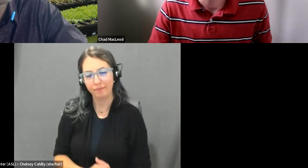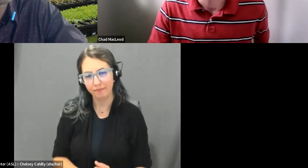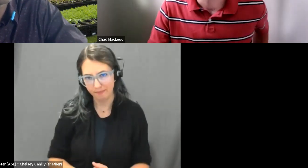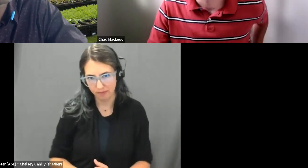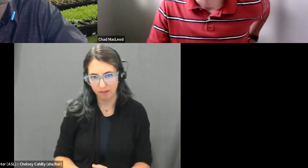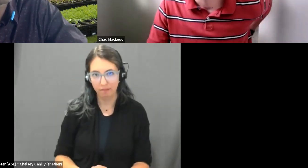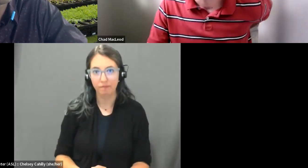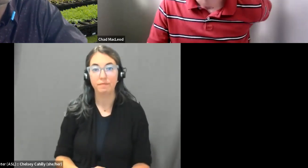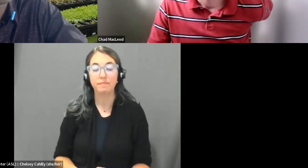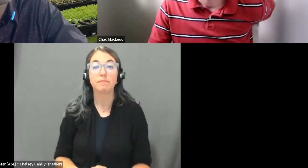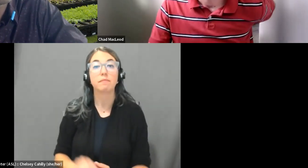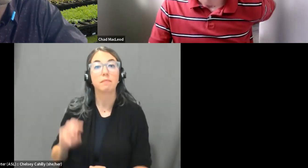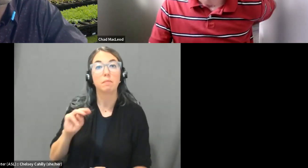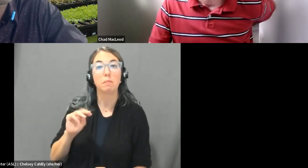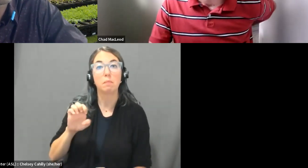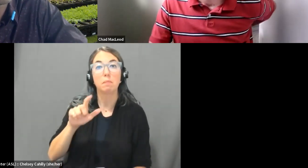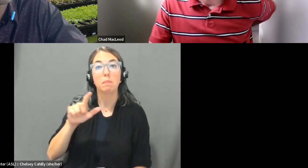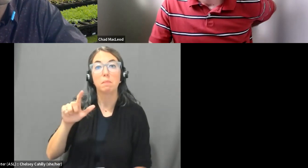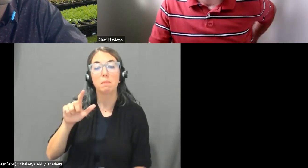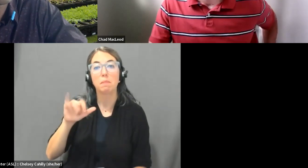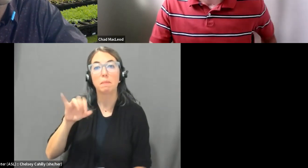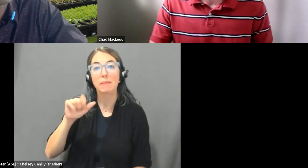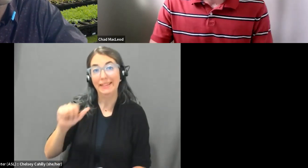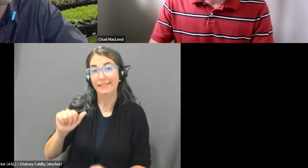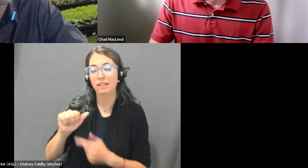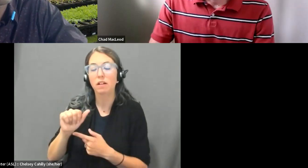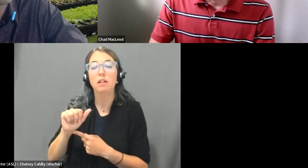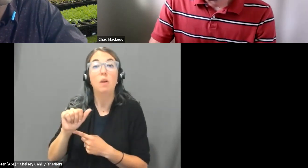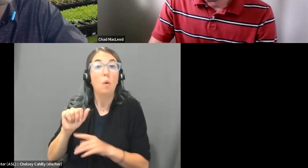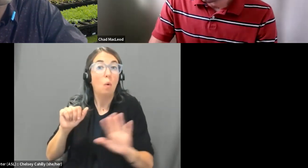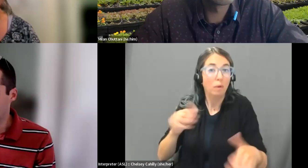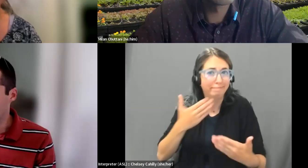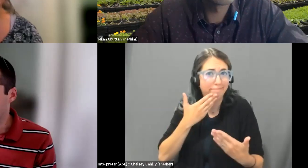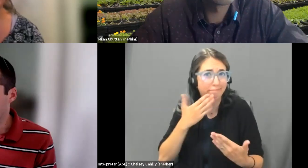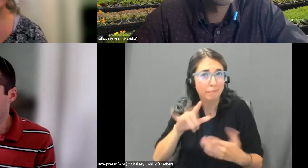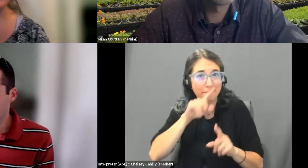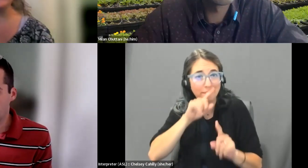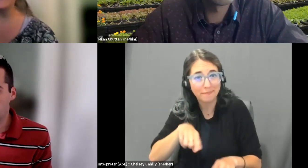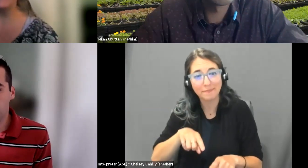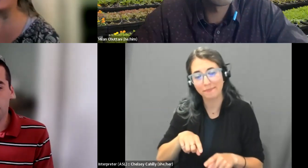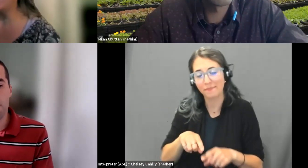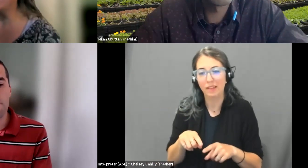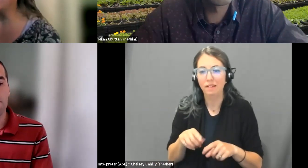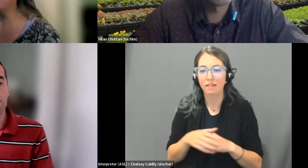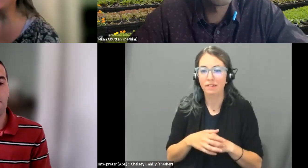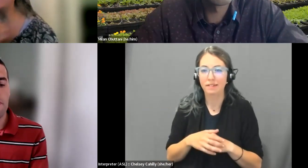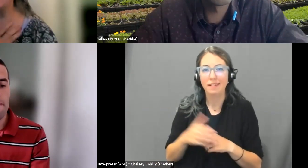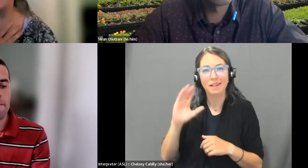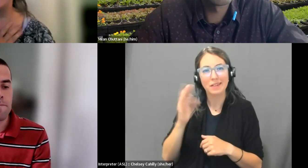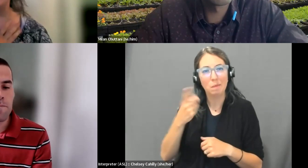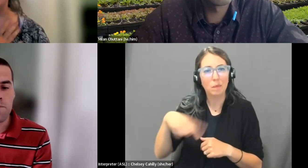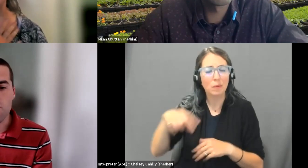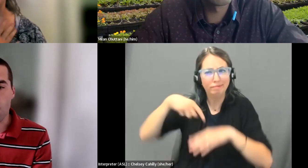So I appreciate that you jumped on into answer that, and that all of you have thought about this a little bit,